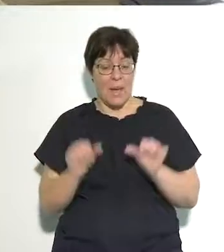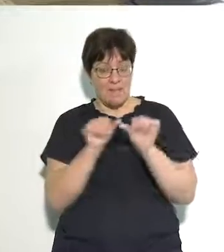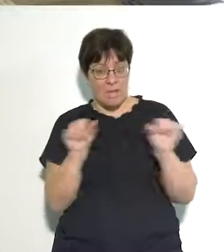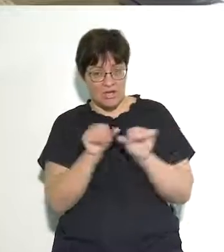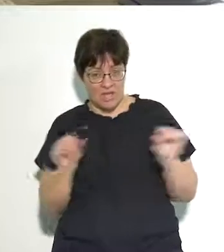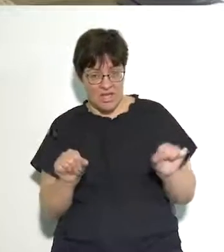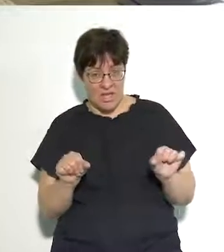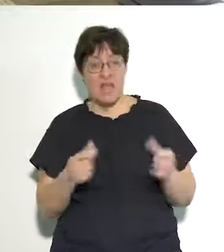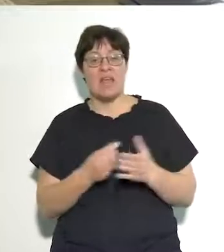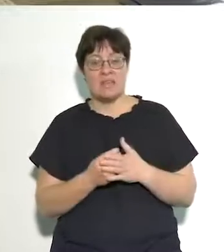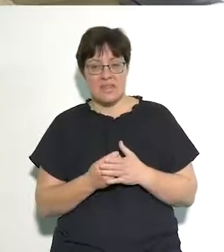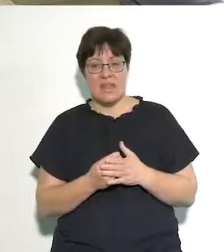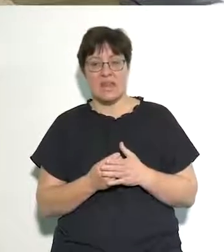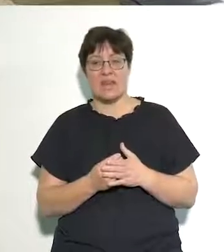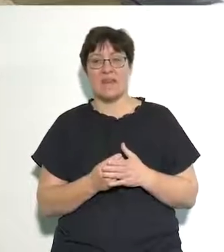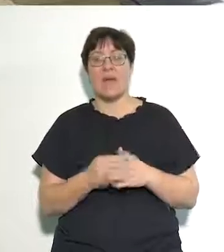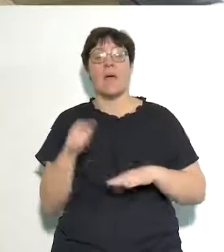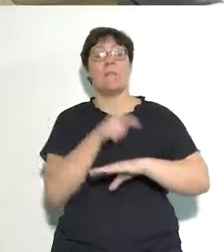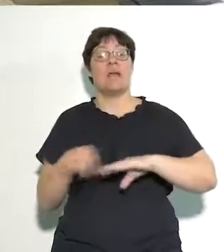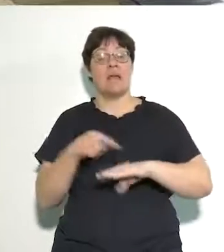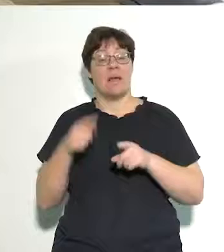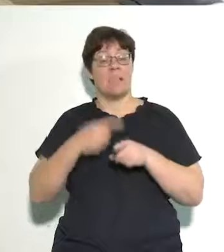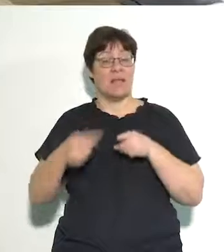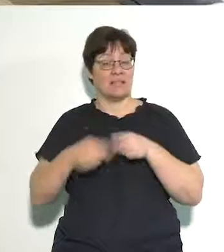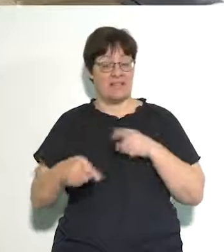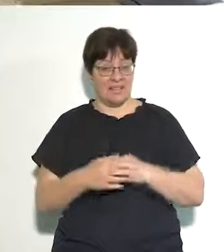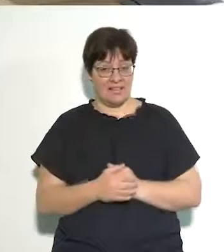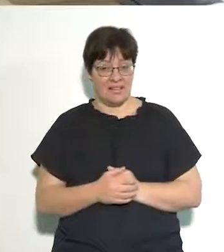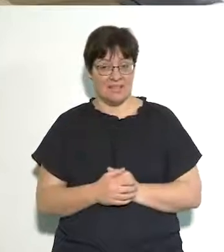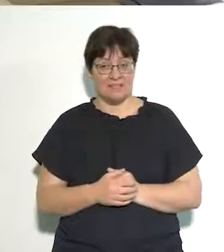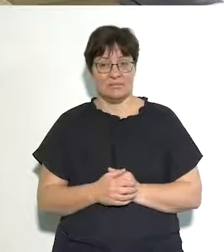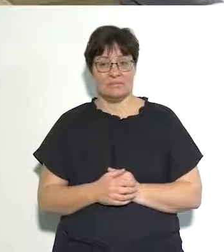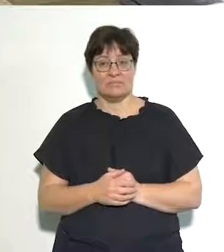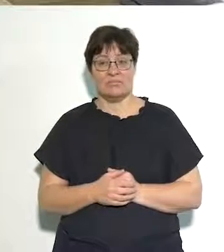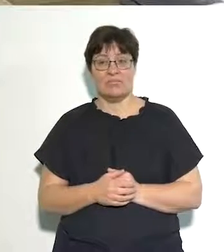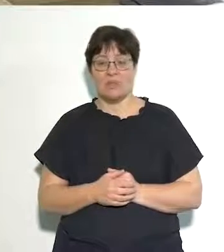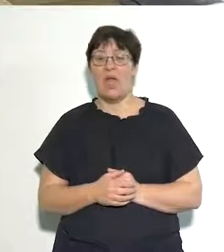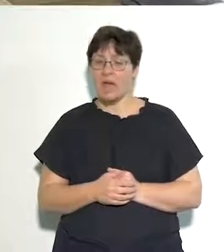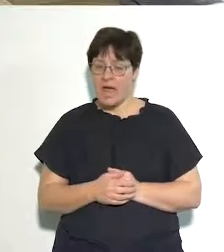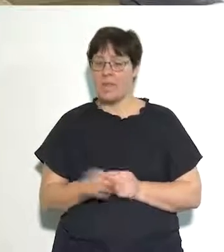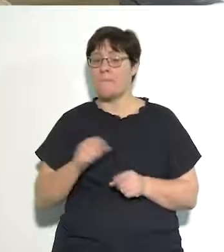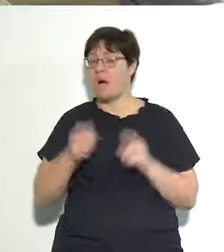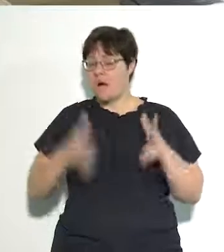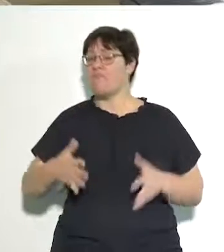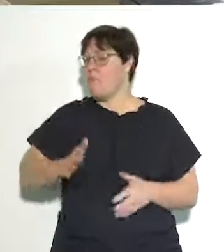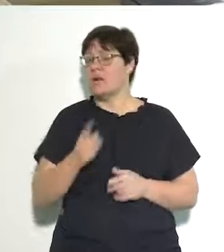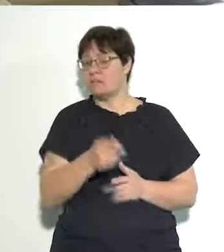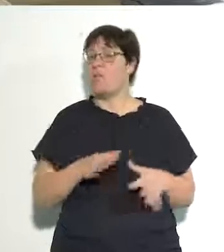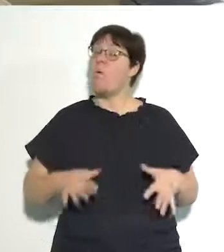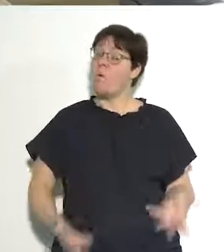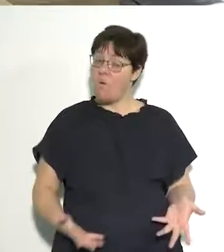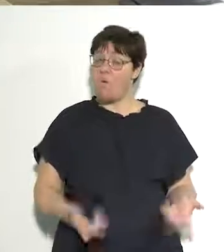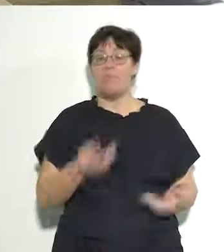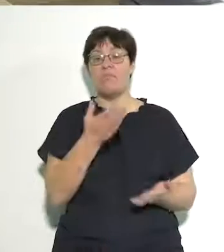that, and I made the lines with a lead pencil. Okay, you can then go over it with a marker if you want